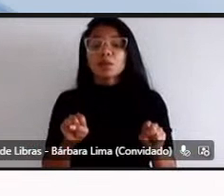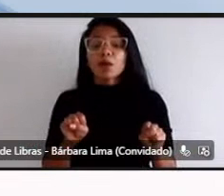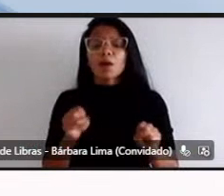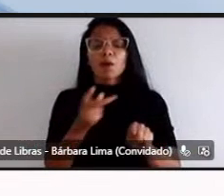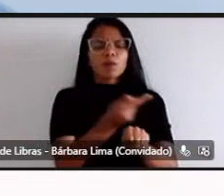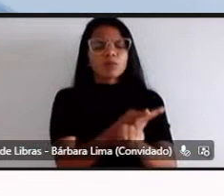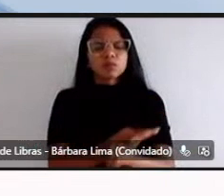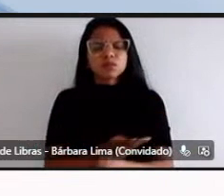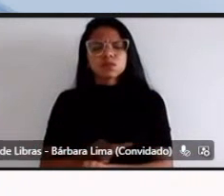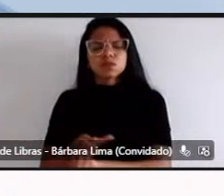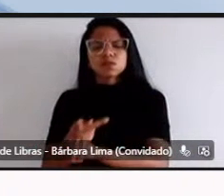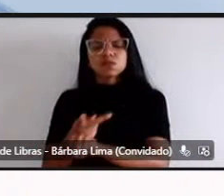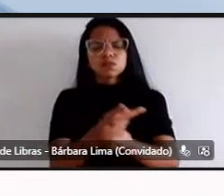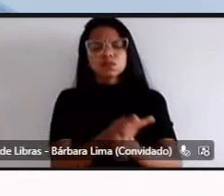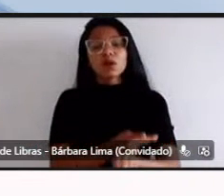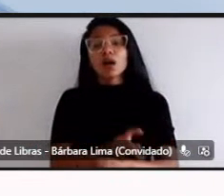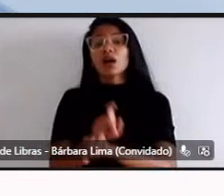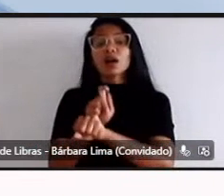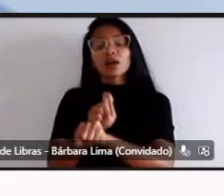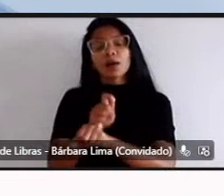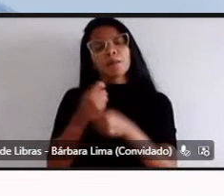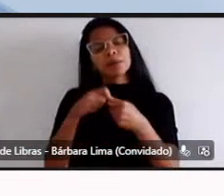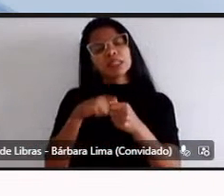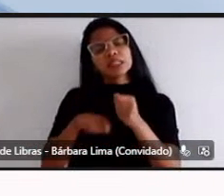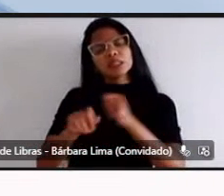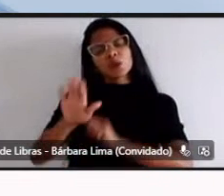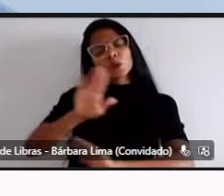procura cuidar da ordem pública.